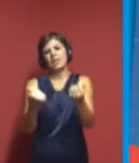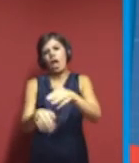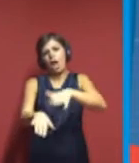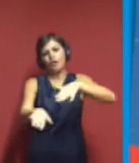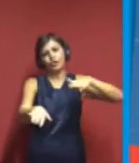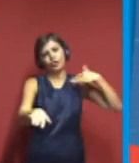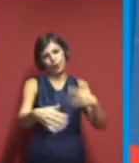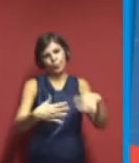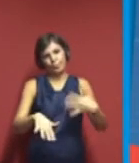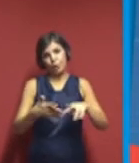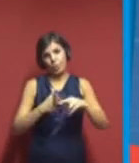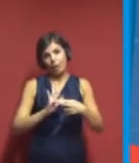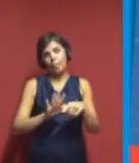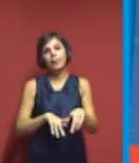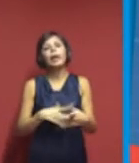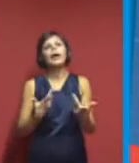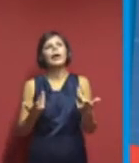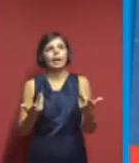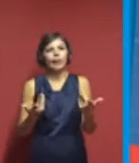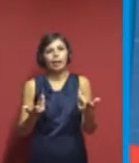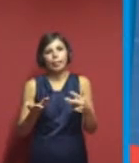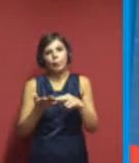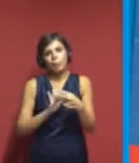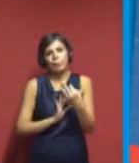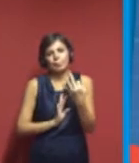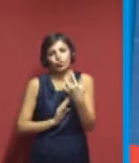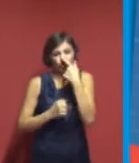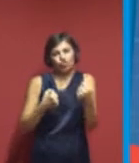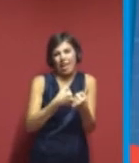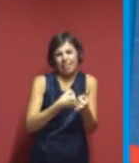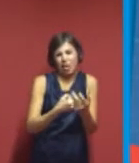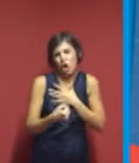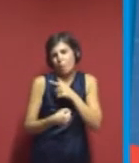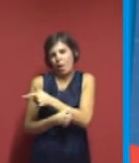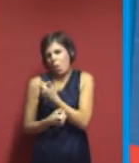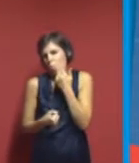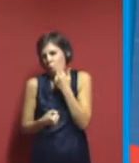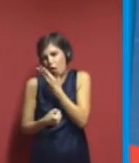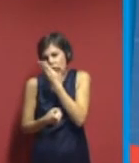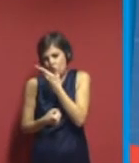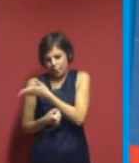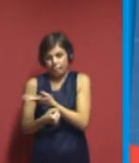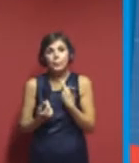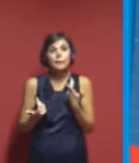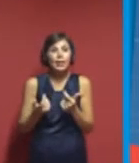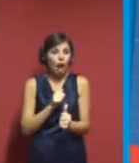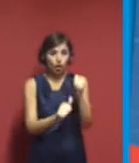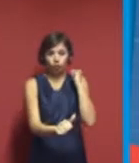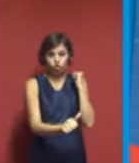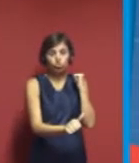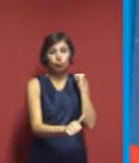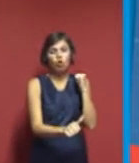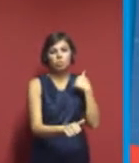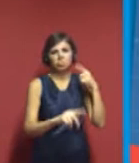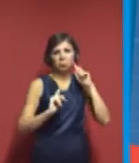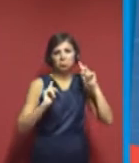exponentially. But 1 year ago, I graduated 2 online courses about self-driving cars made by the Stanford University